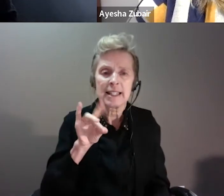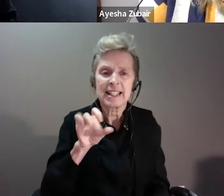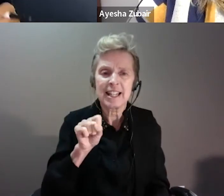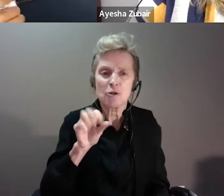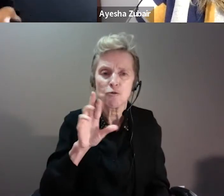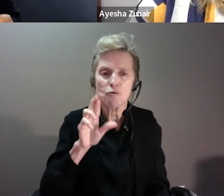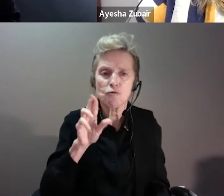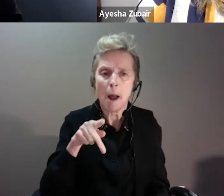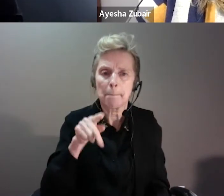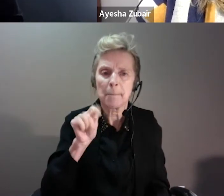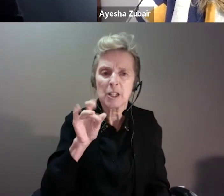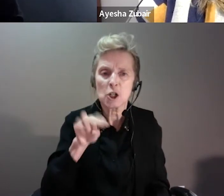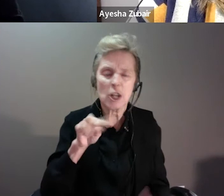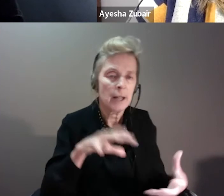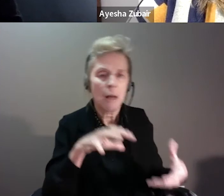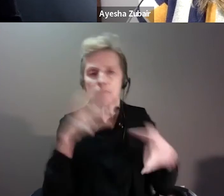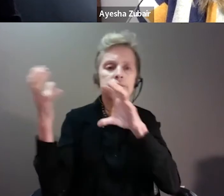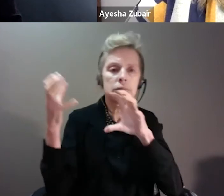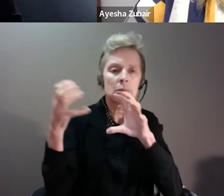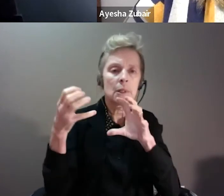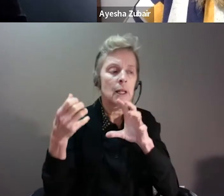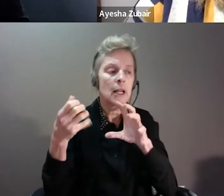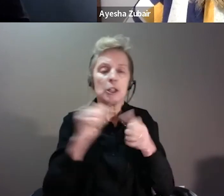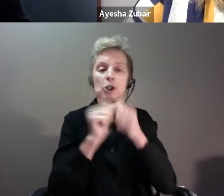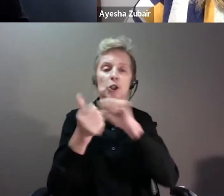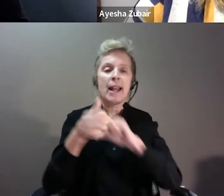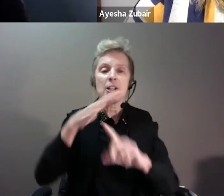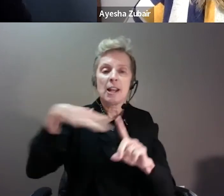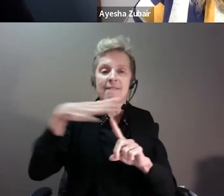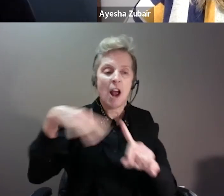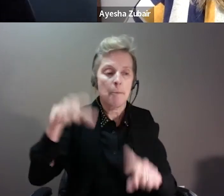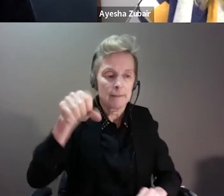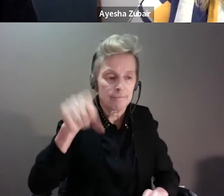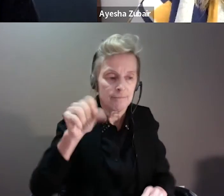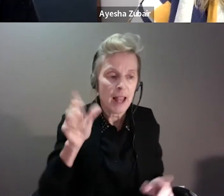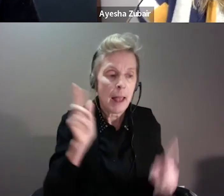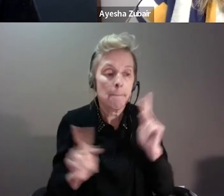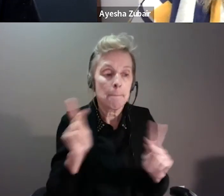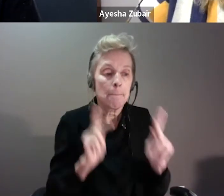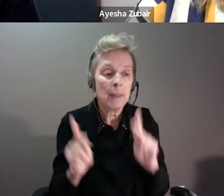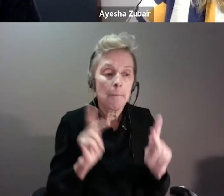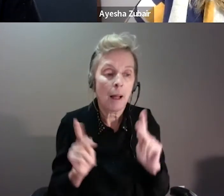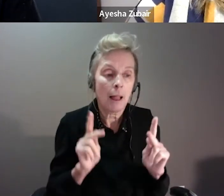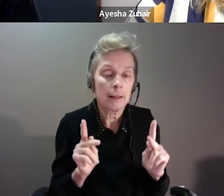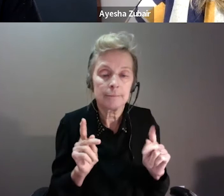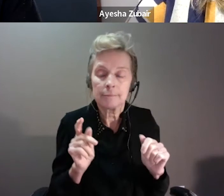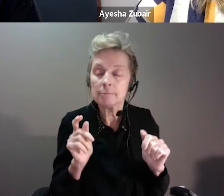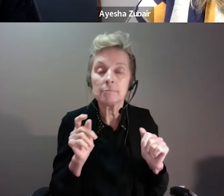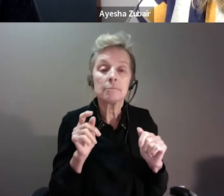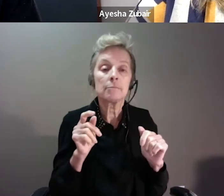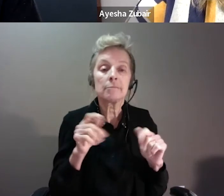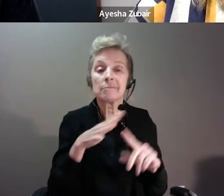huge change, right? Disruption is a huge change in an environment. And I think people with disabilities are naturally used to that. We've been there, we